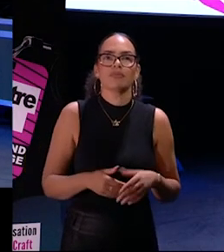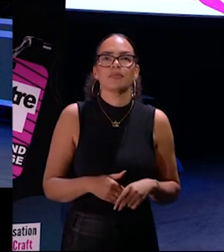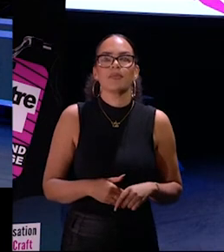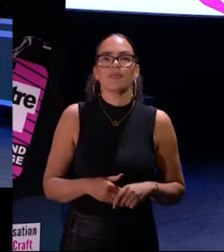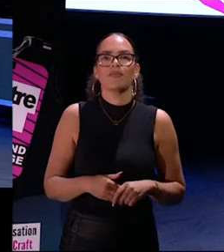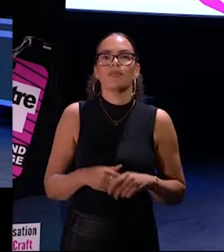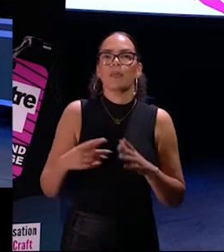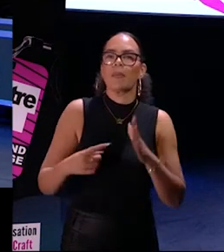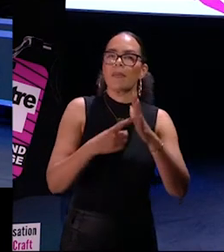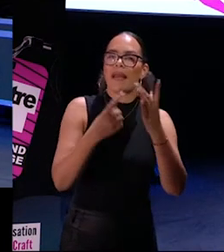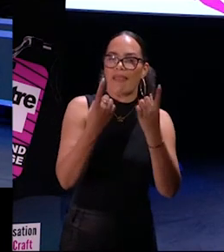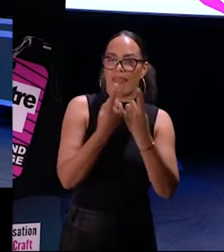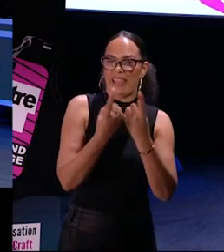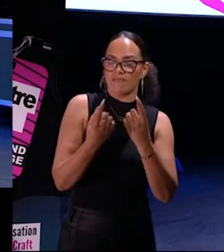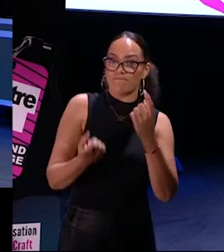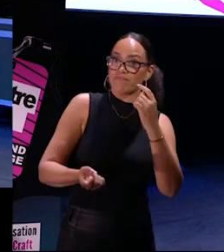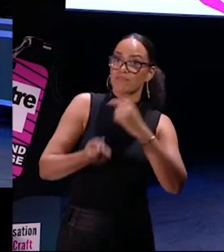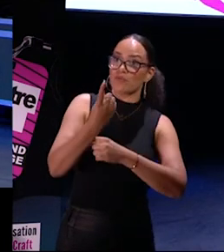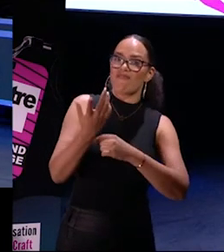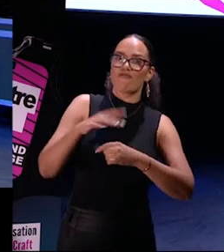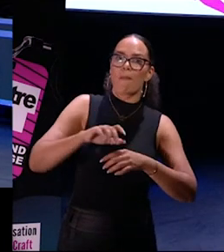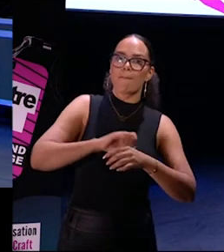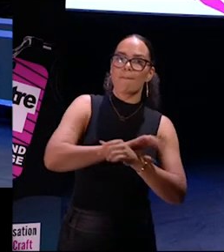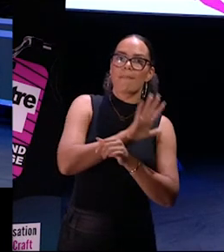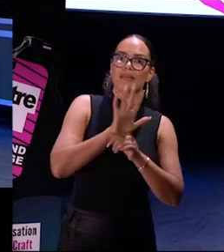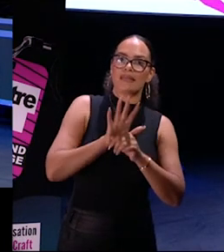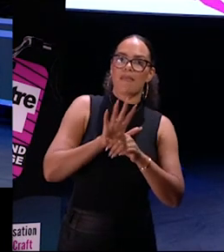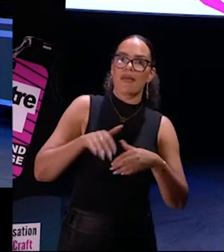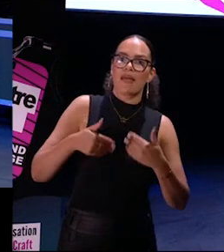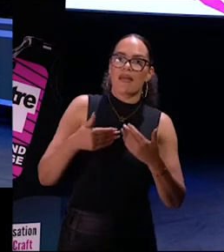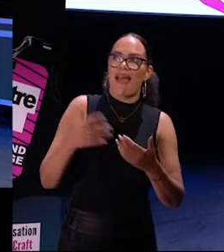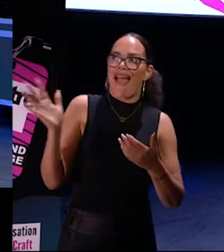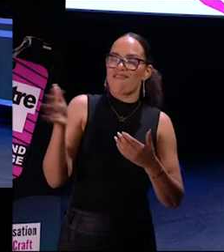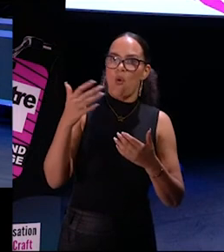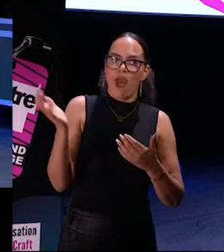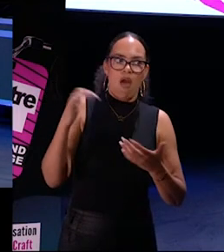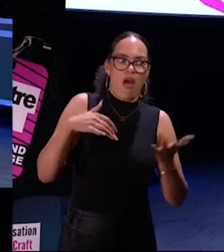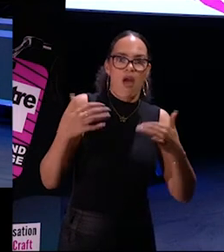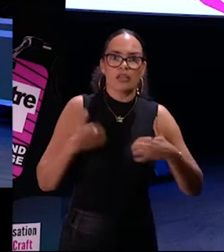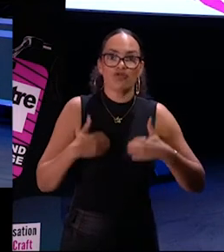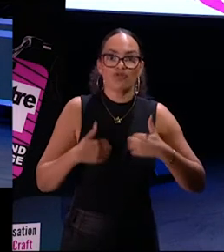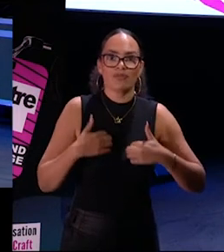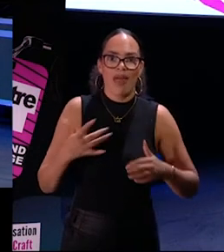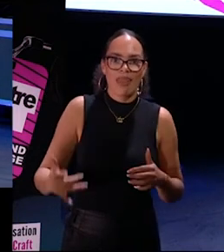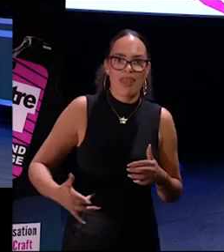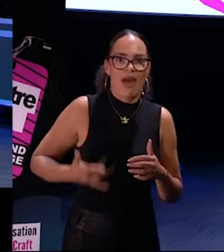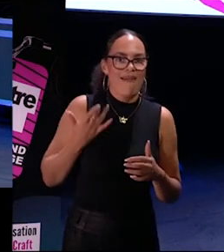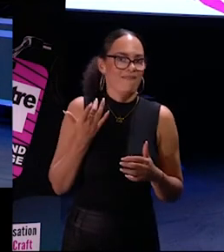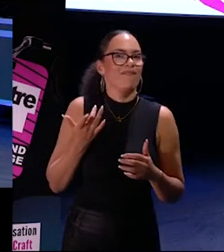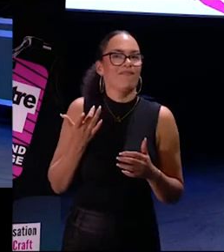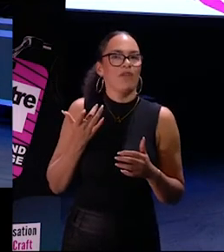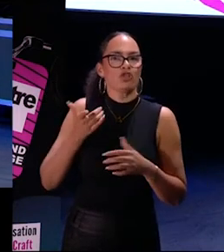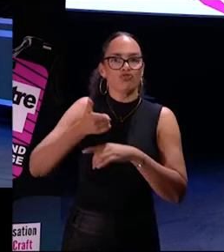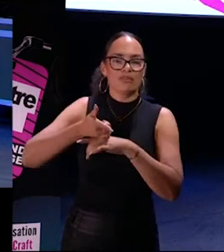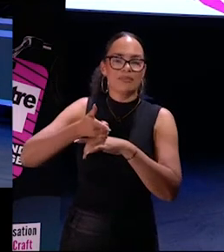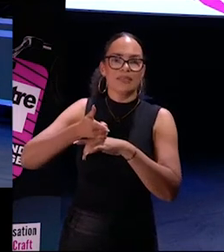main things that came out of the pandemic, and it happened before, but pandemic, everyone sort of jumped on it, was live streaming. And I'm